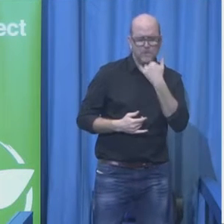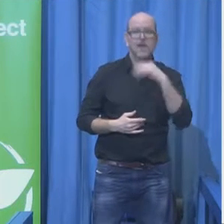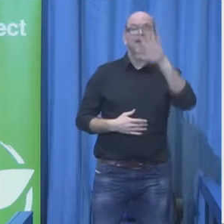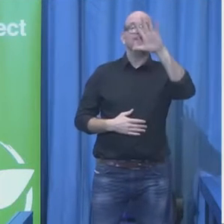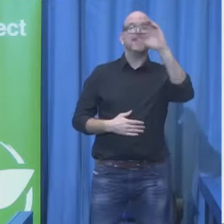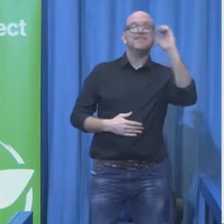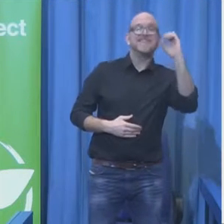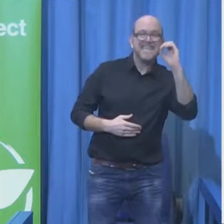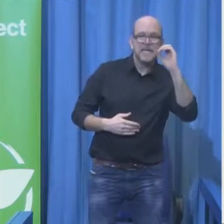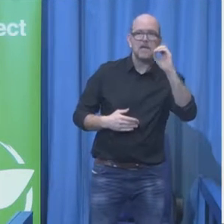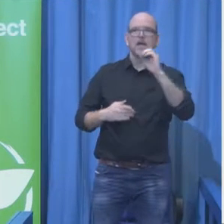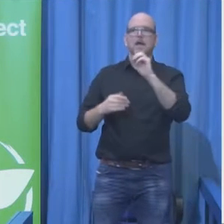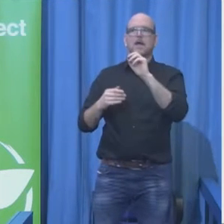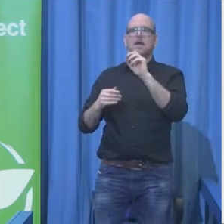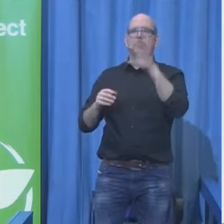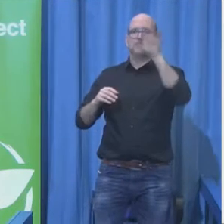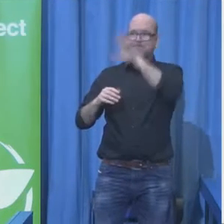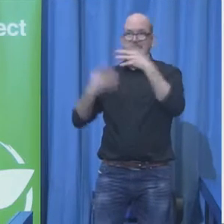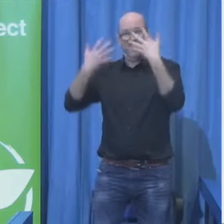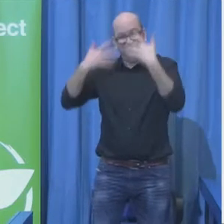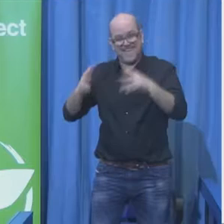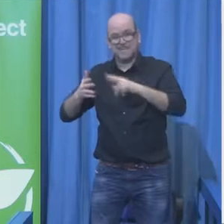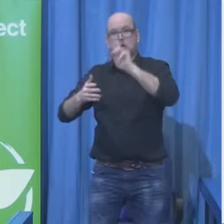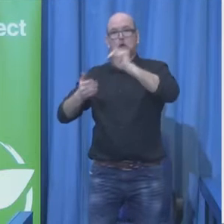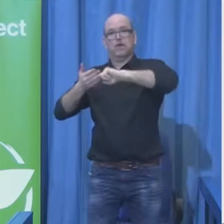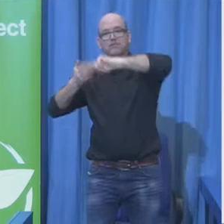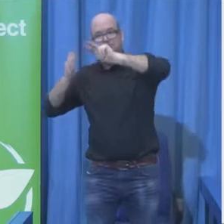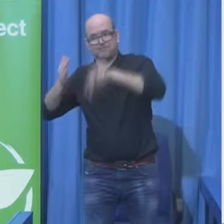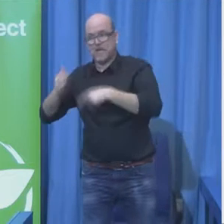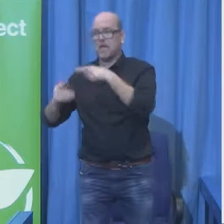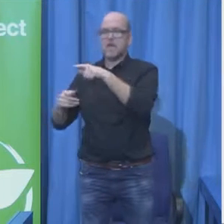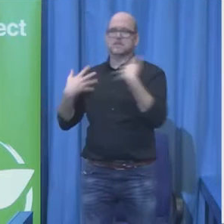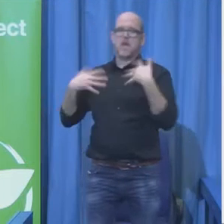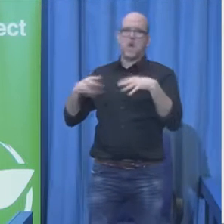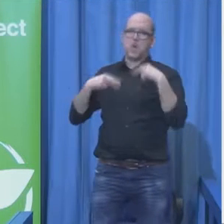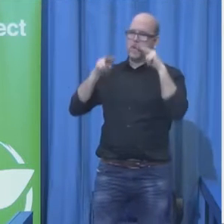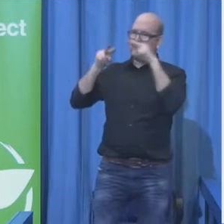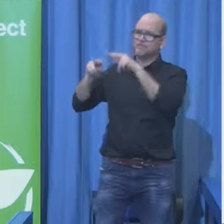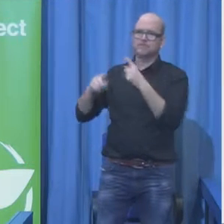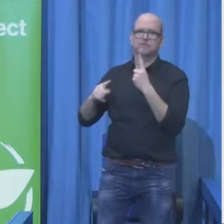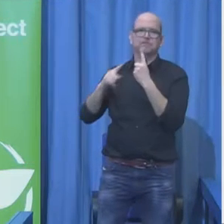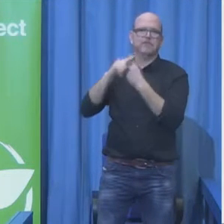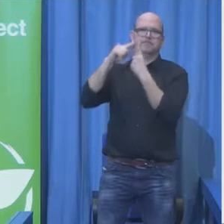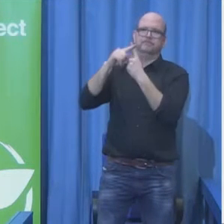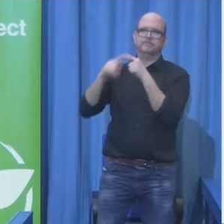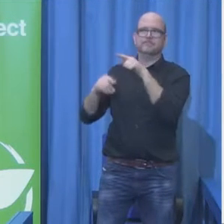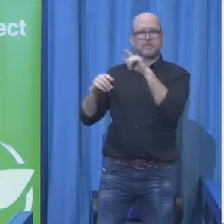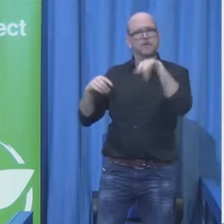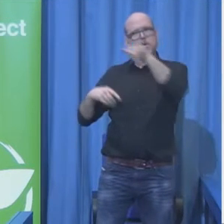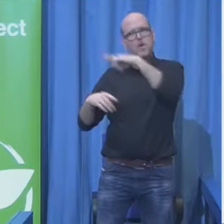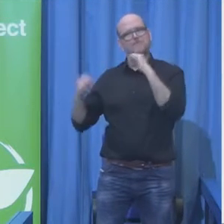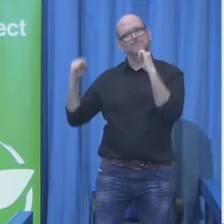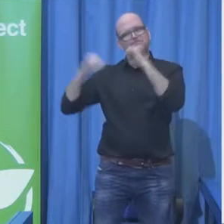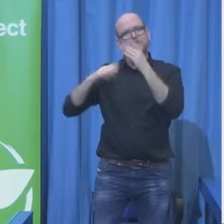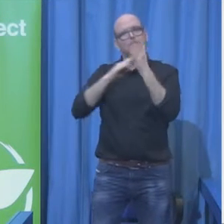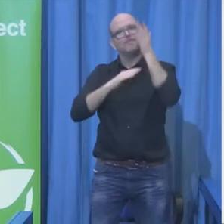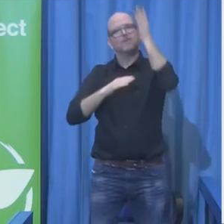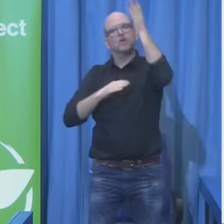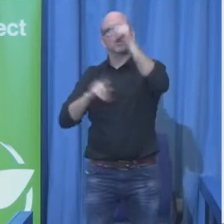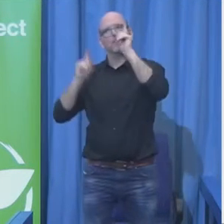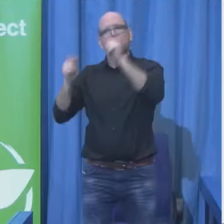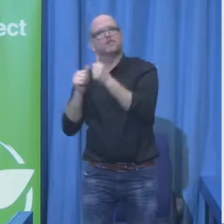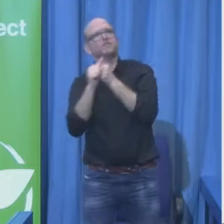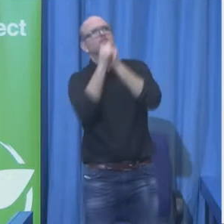And one of the most important things happening in Africa is that it has seen, in the last 10 years, very good economic